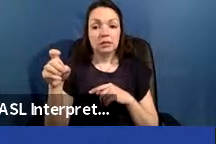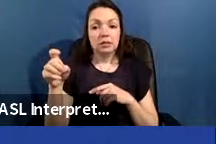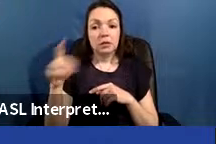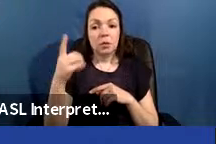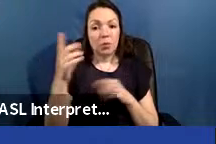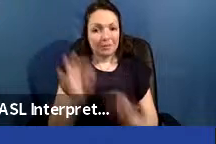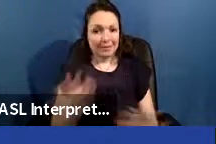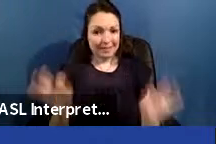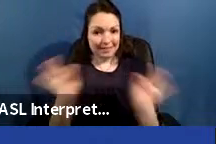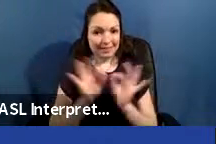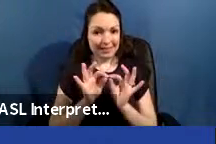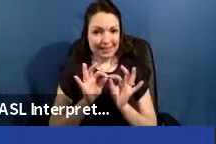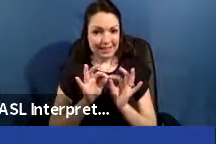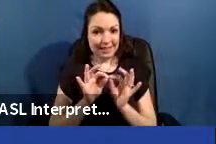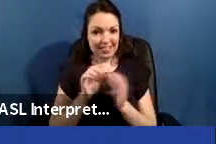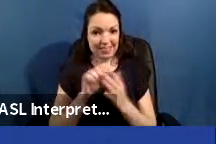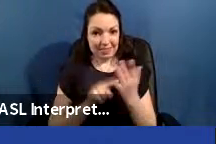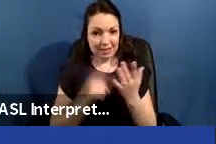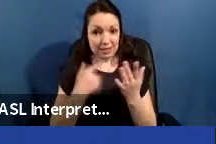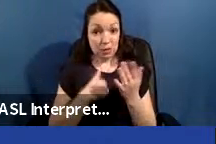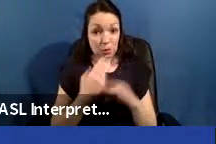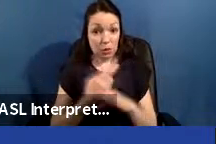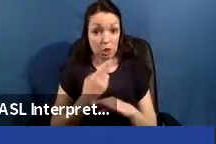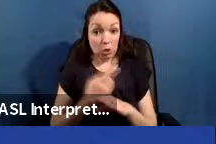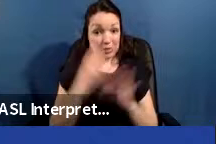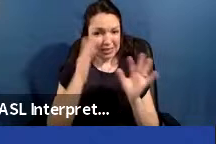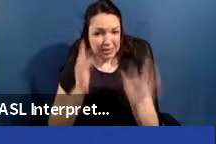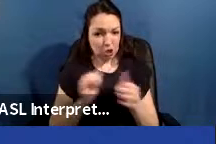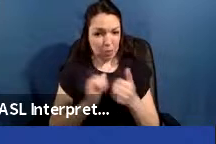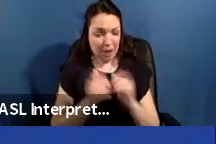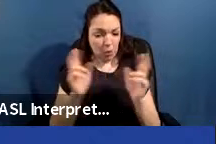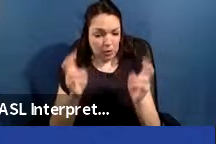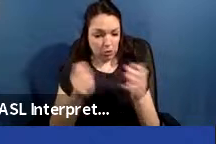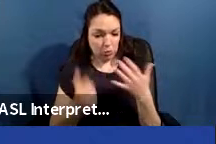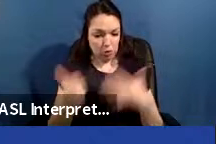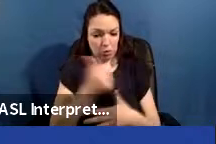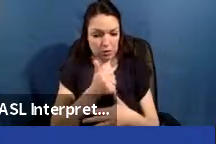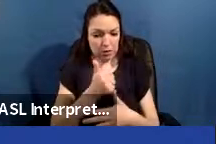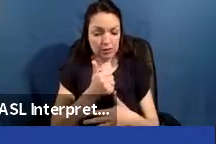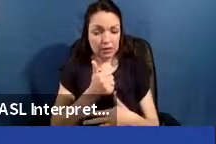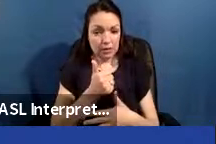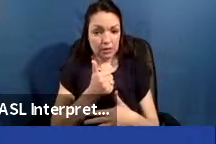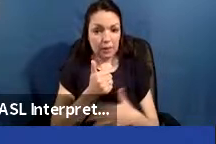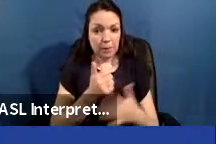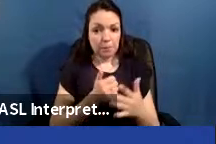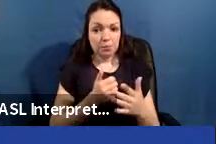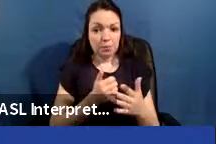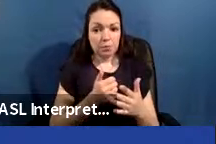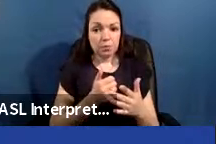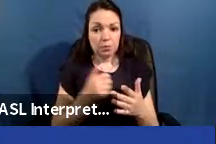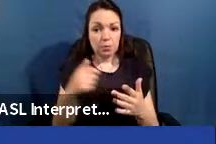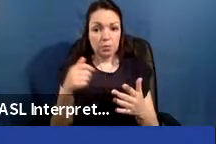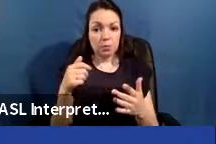we use in determining how the district prioritizes projects. So CPS